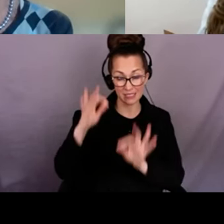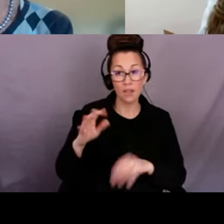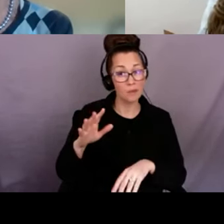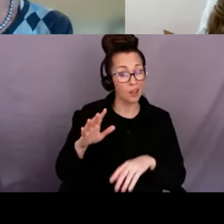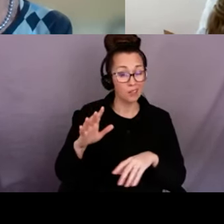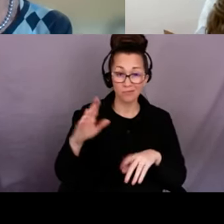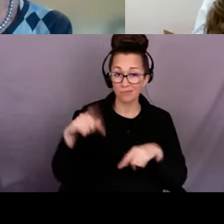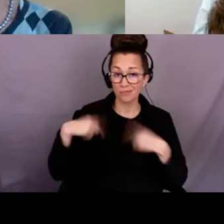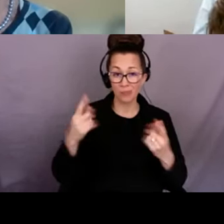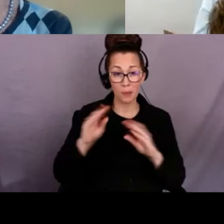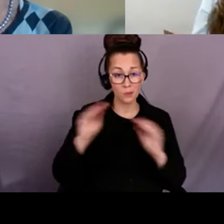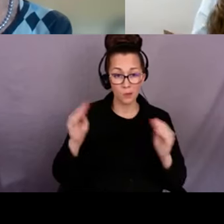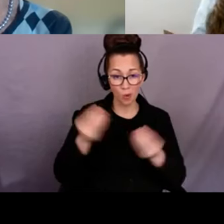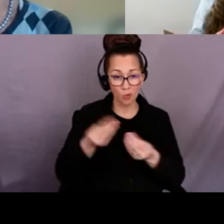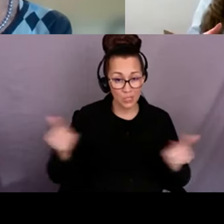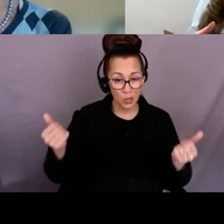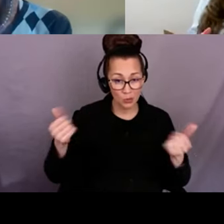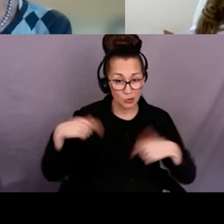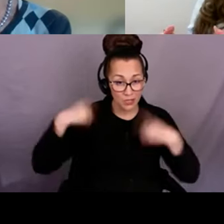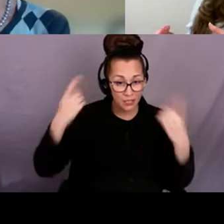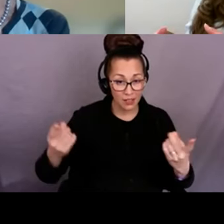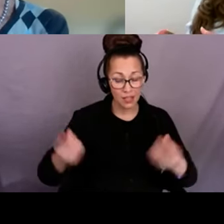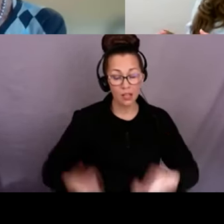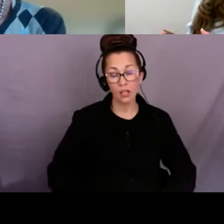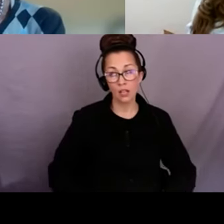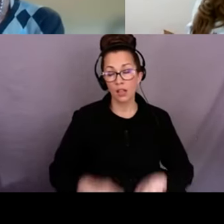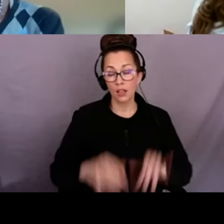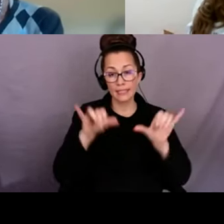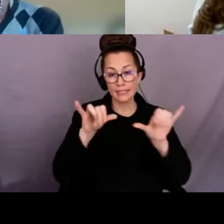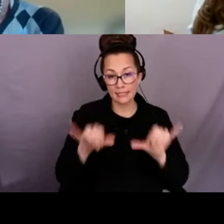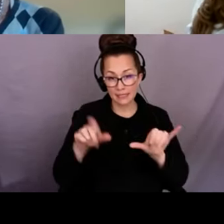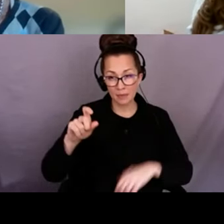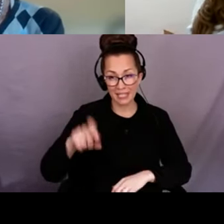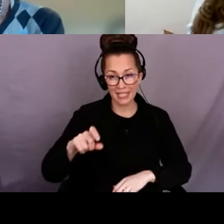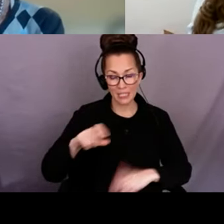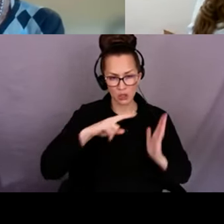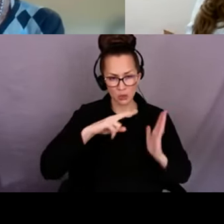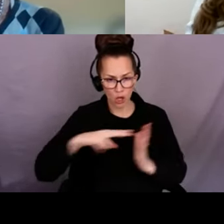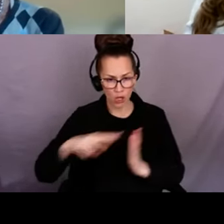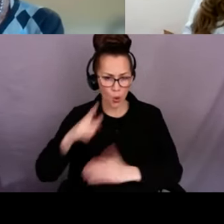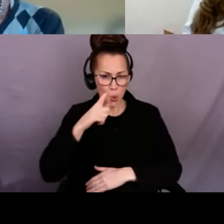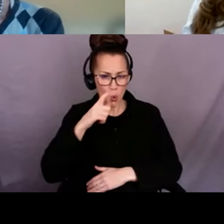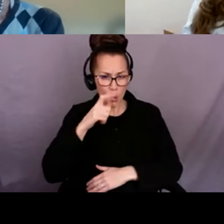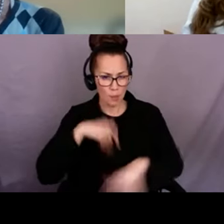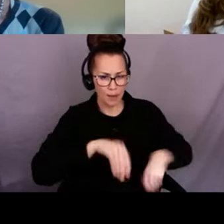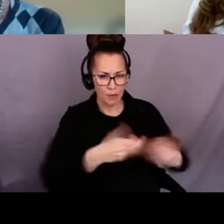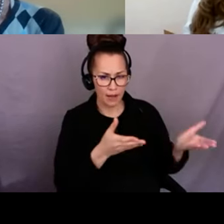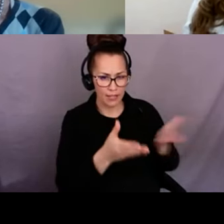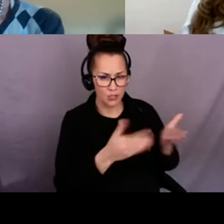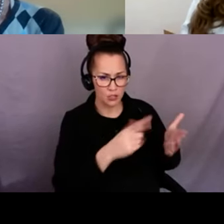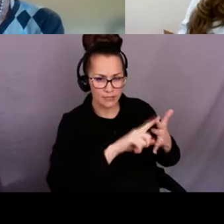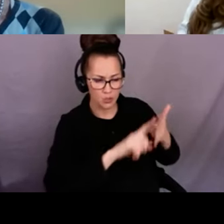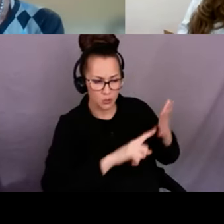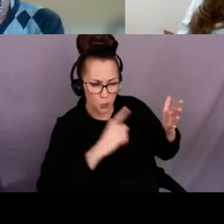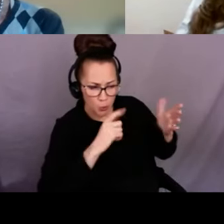resolution as of late. You know, the system needs to look at who they are providing services to. The